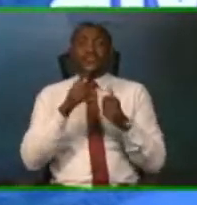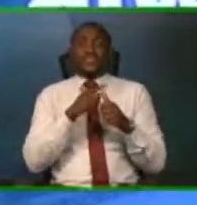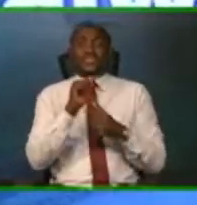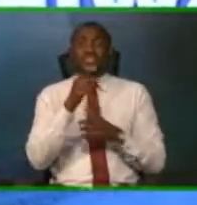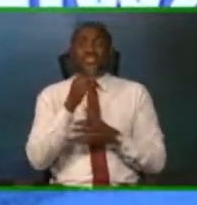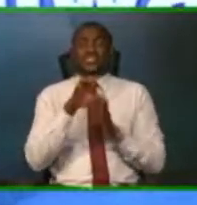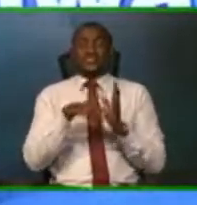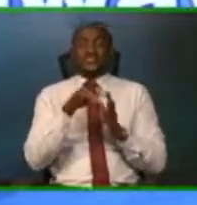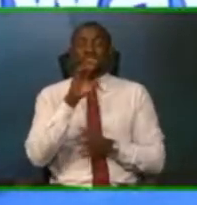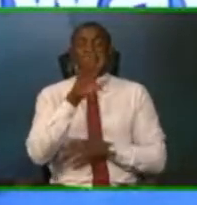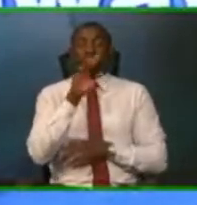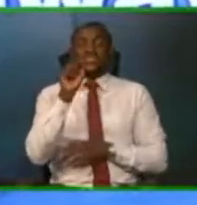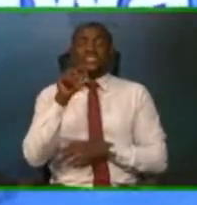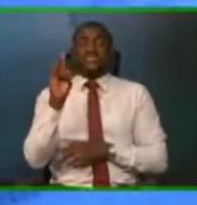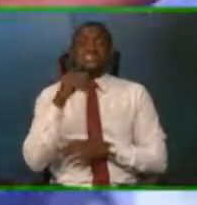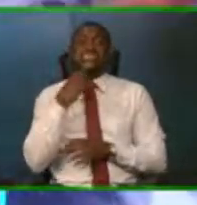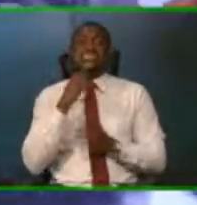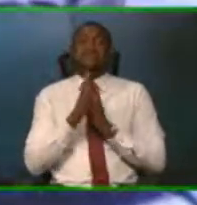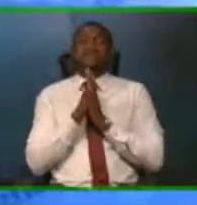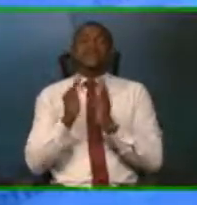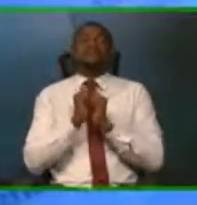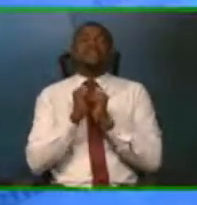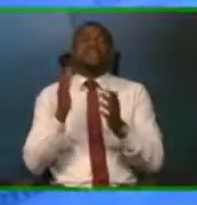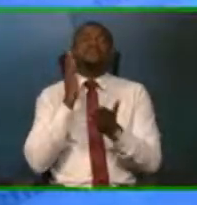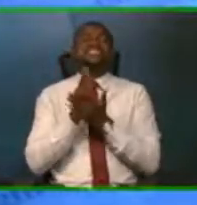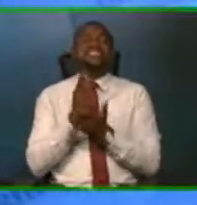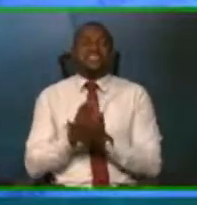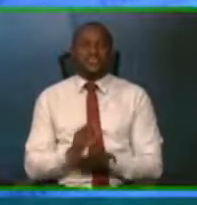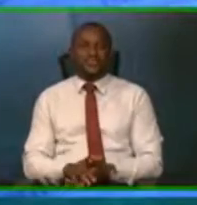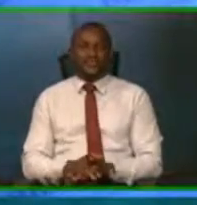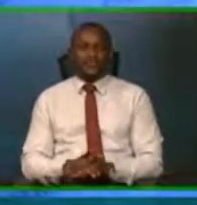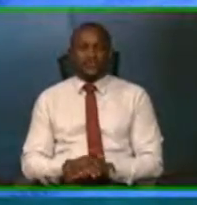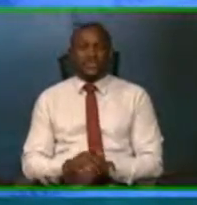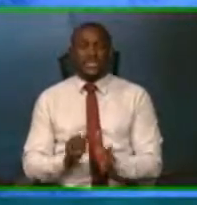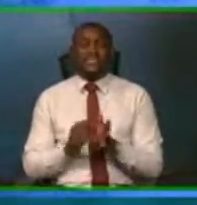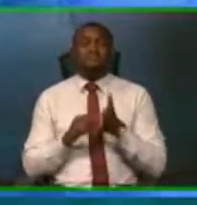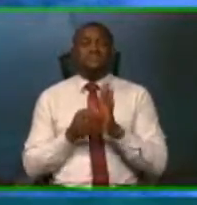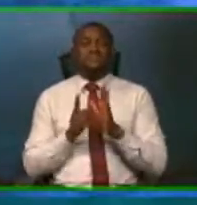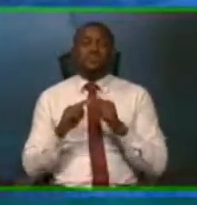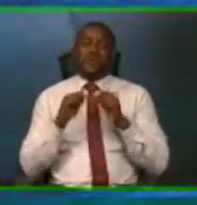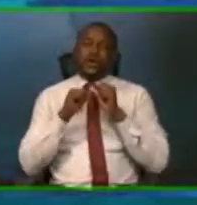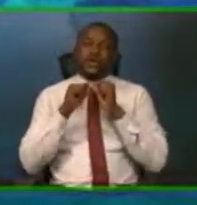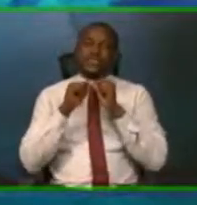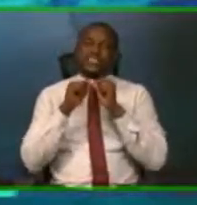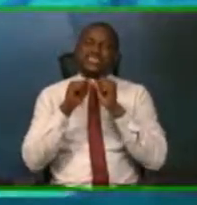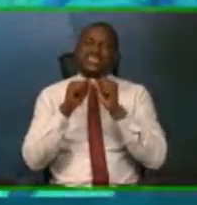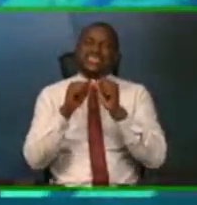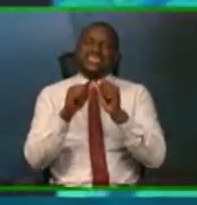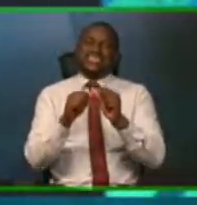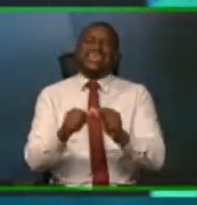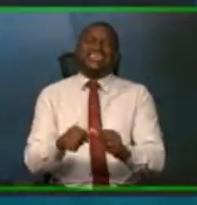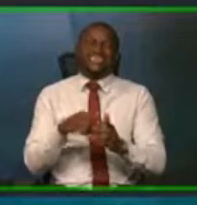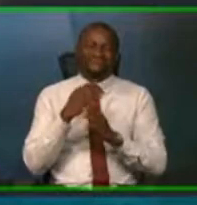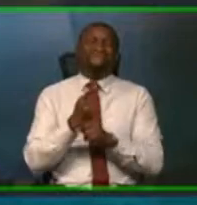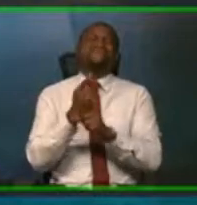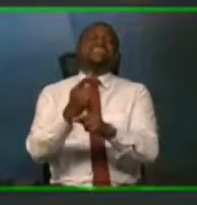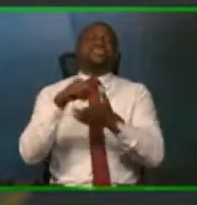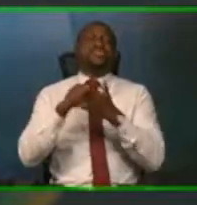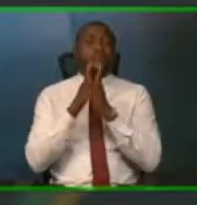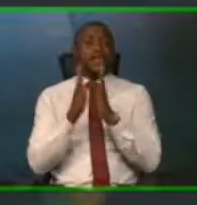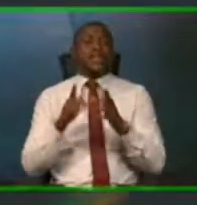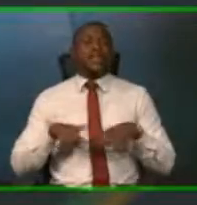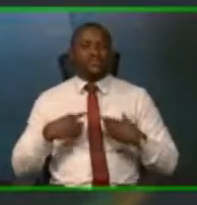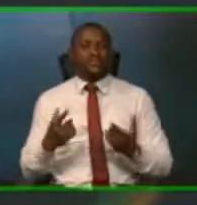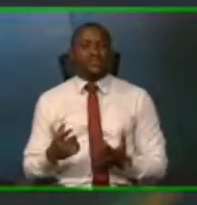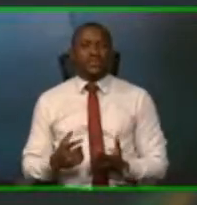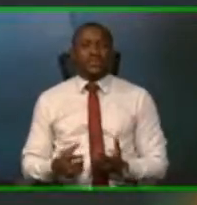it says to pray without ceasing. It means to be consistent in your prayer life. Are we together? So the